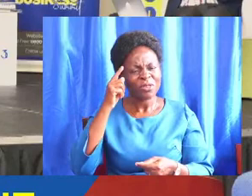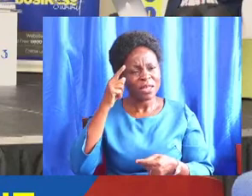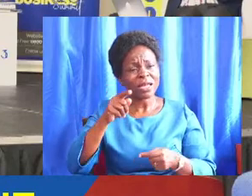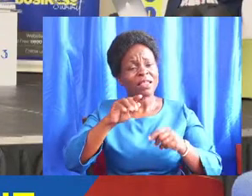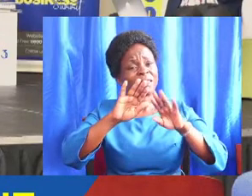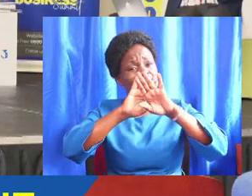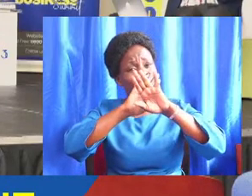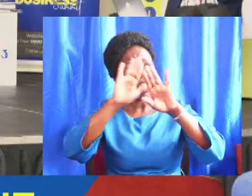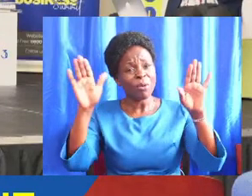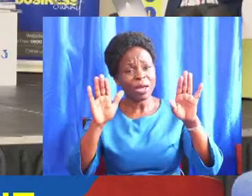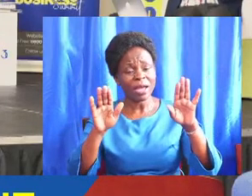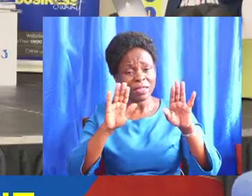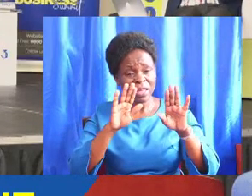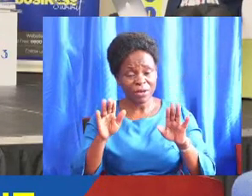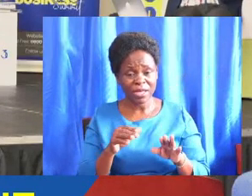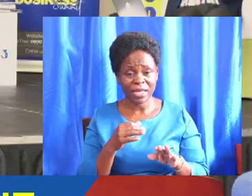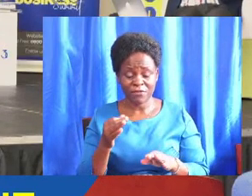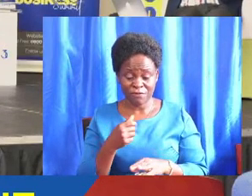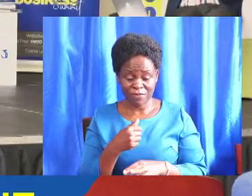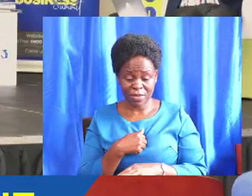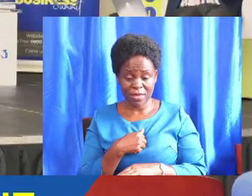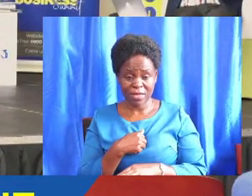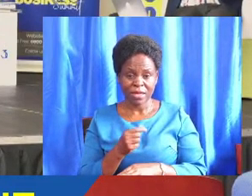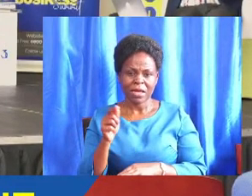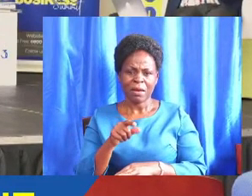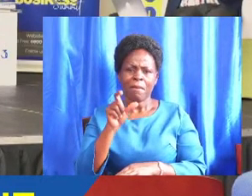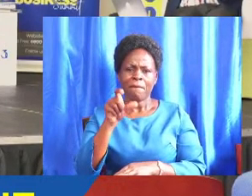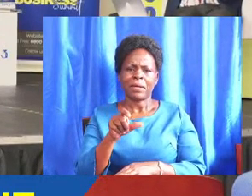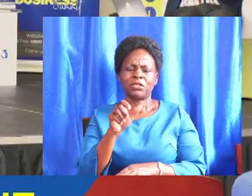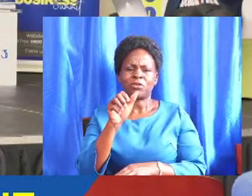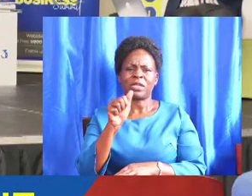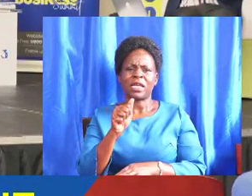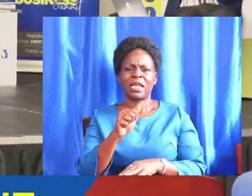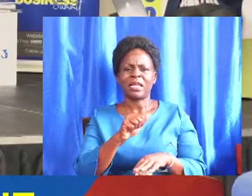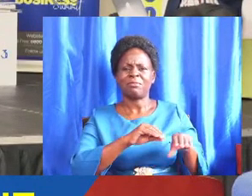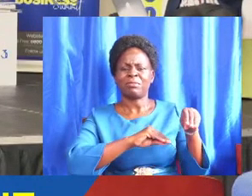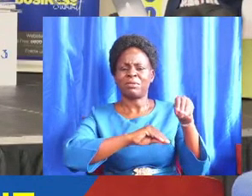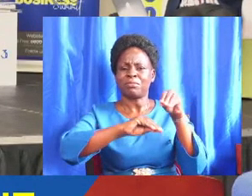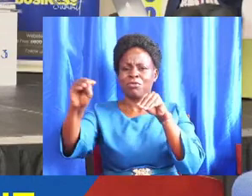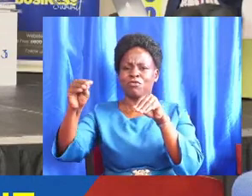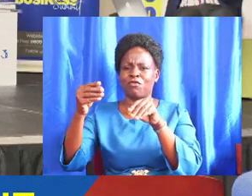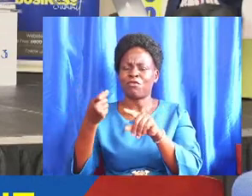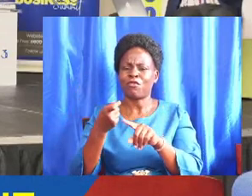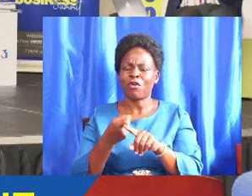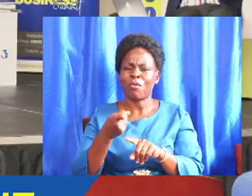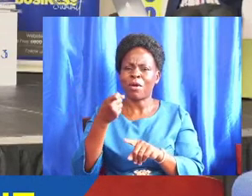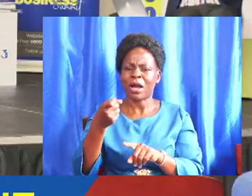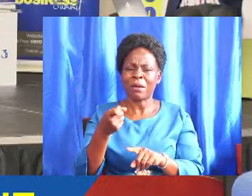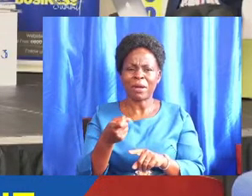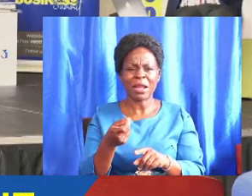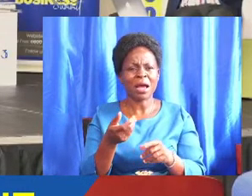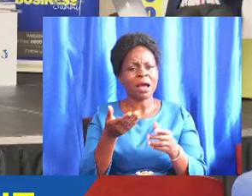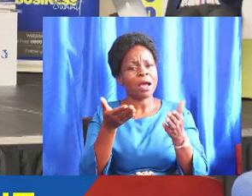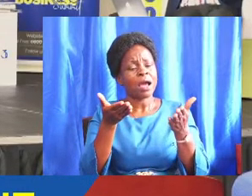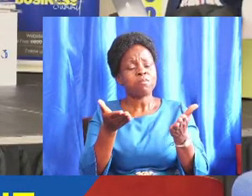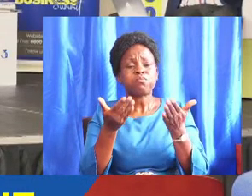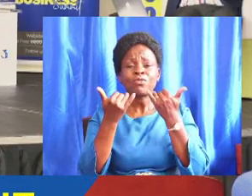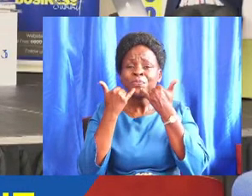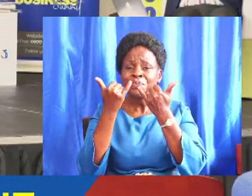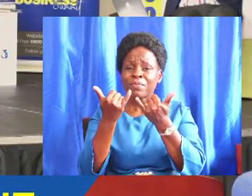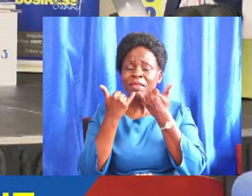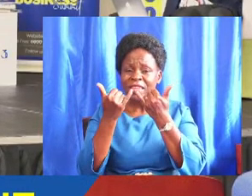aware of this trend? If I found a person A at a certain arcade in Kampala, is there